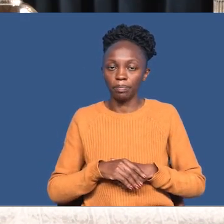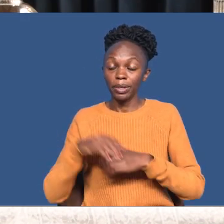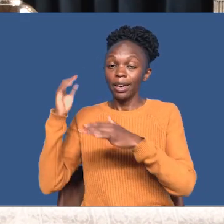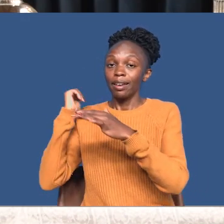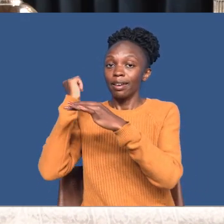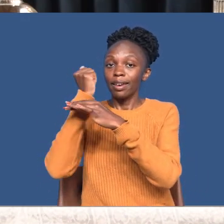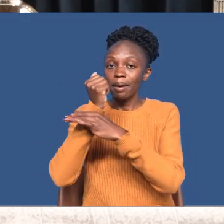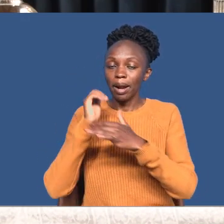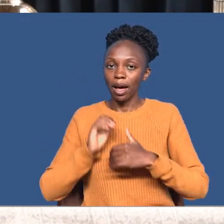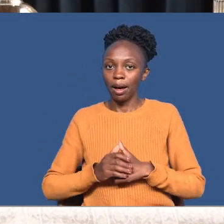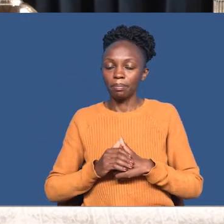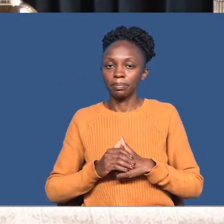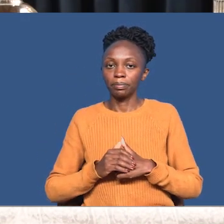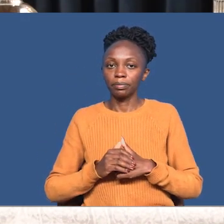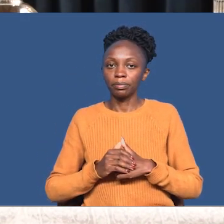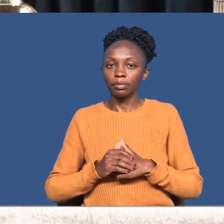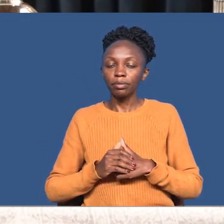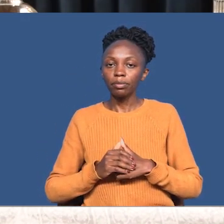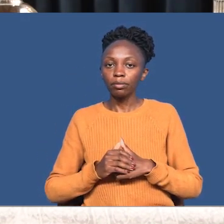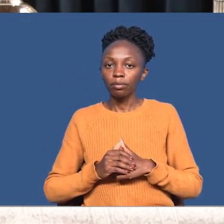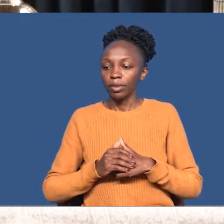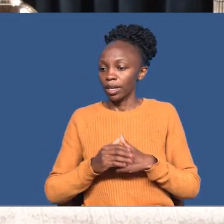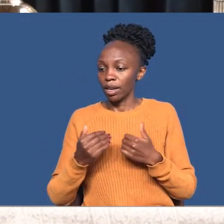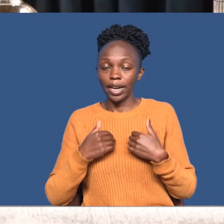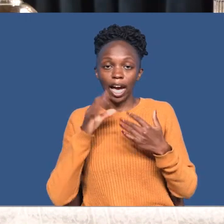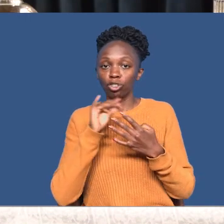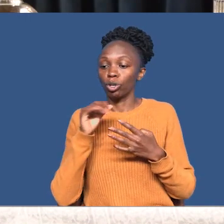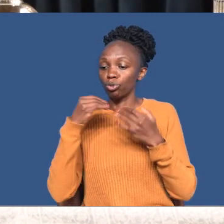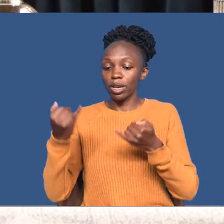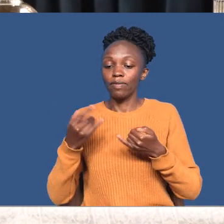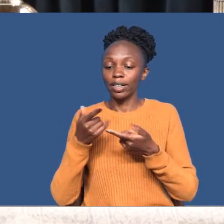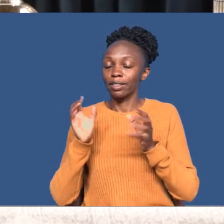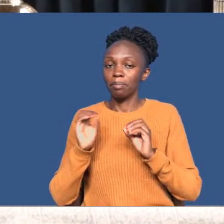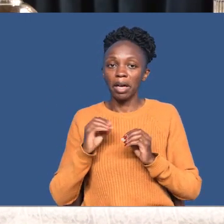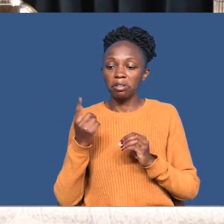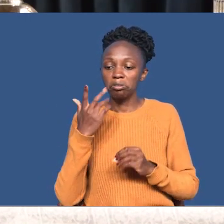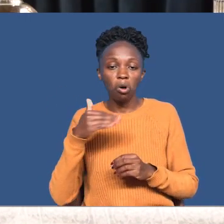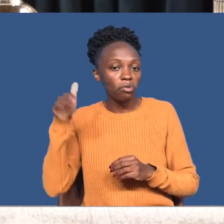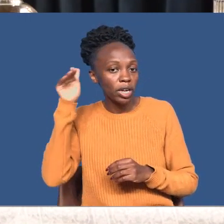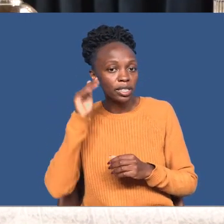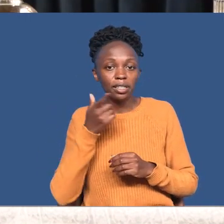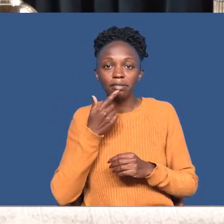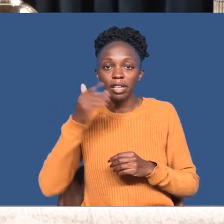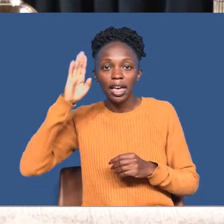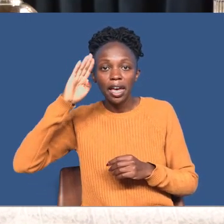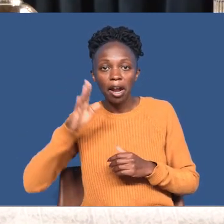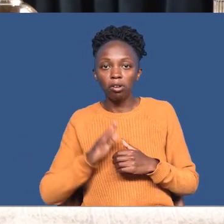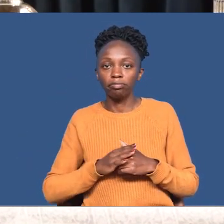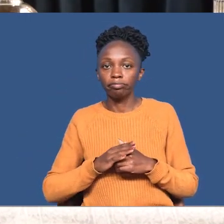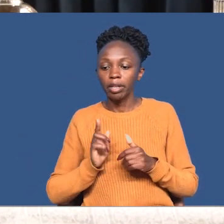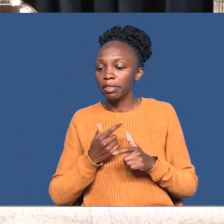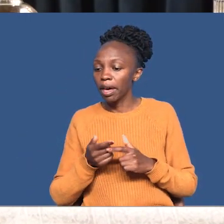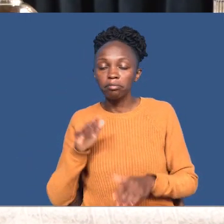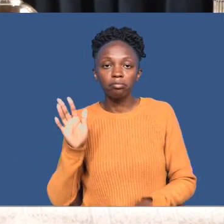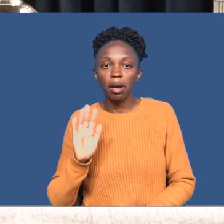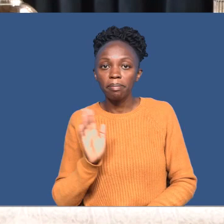Abraham had a choice, not to invite them, to just release them, to say hello and bye-bye.